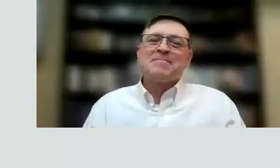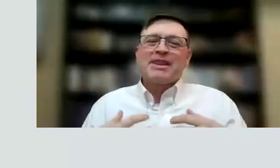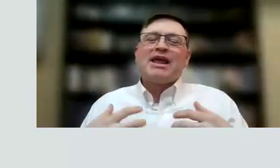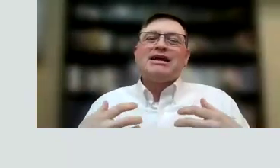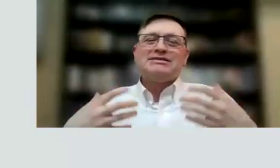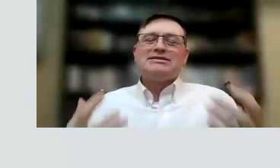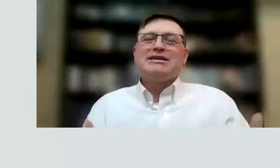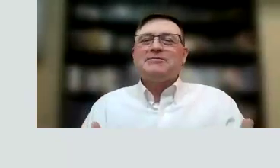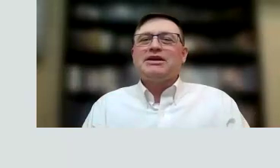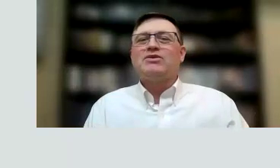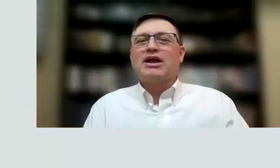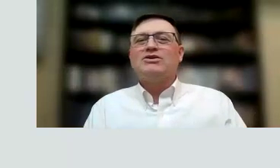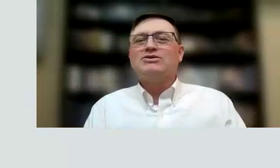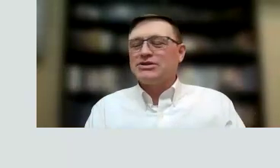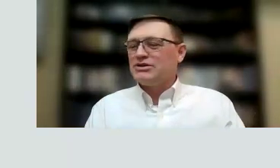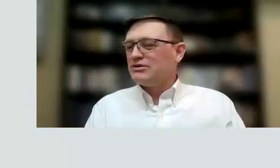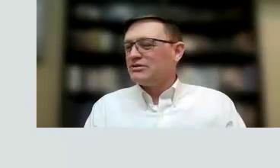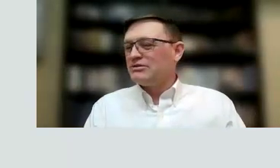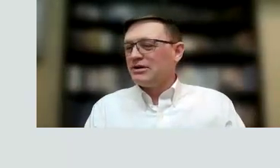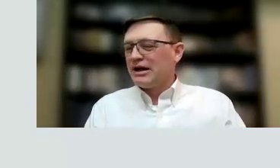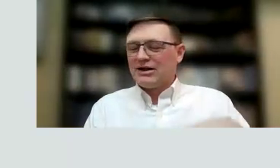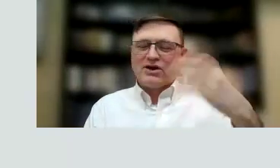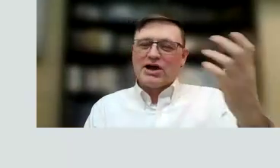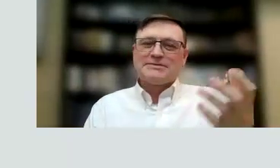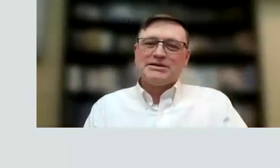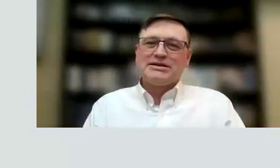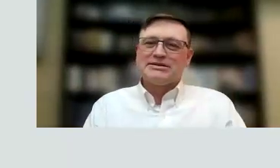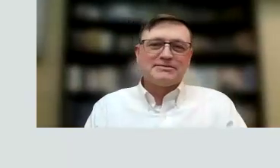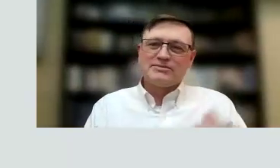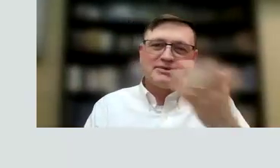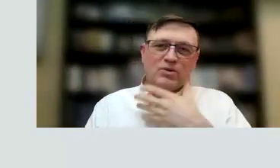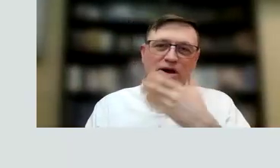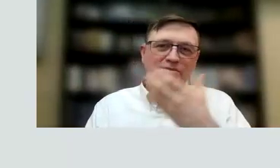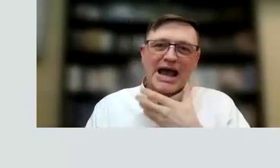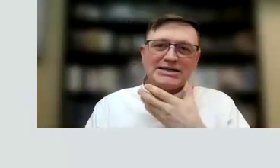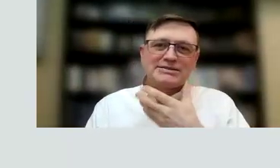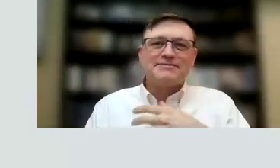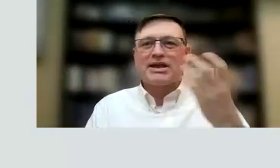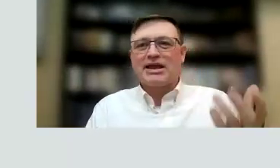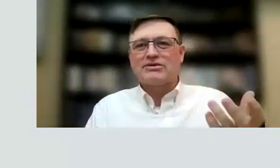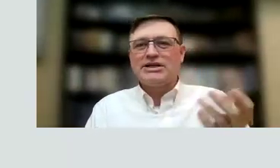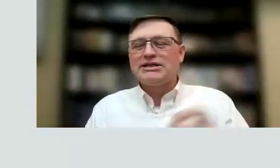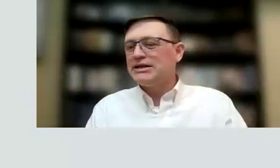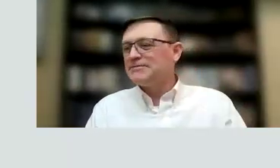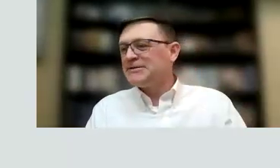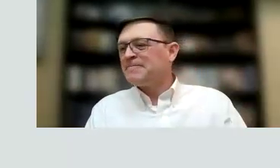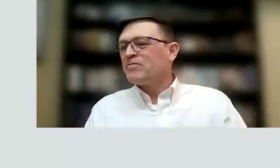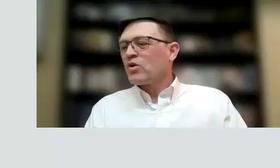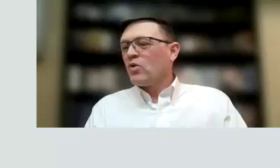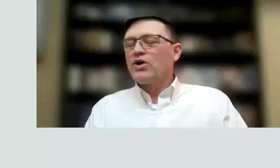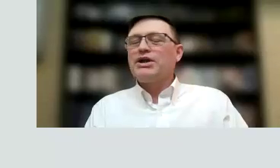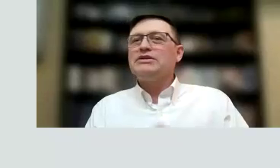sense. It's the same thing when I go to the hospital, they wear a mask, I can't read